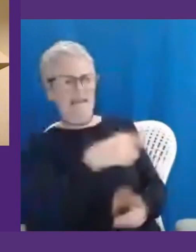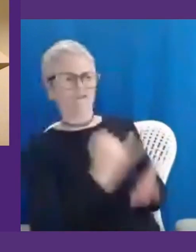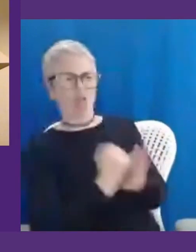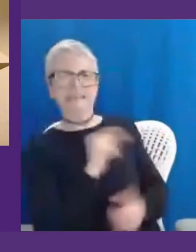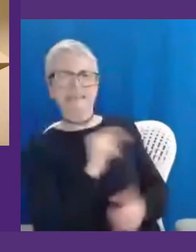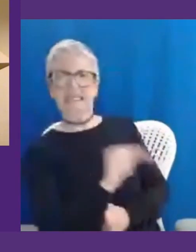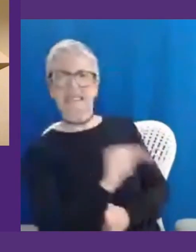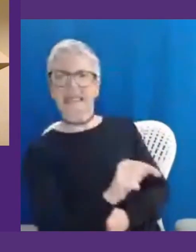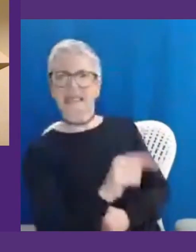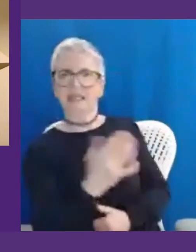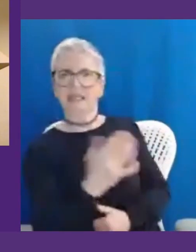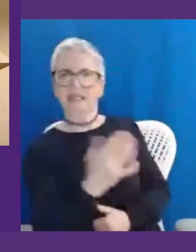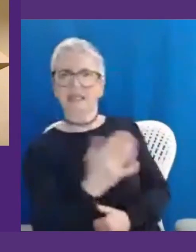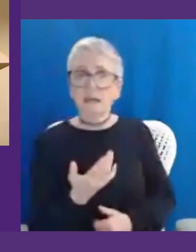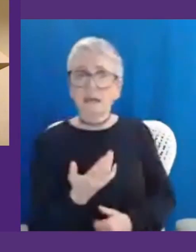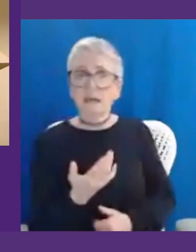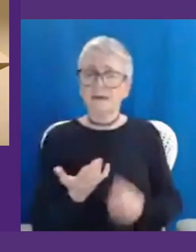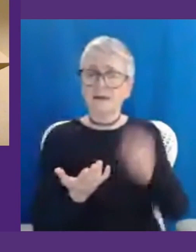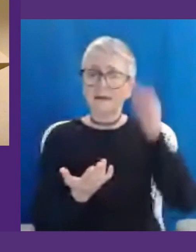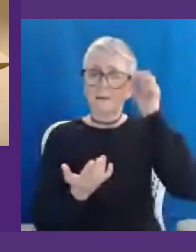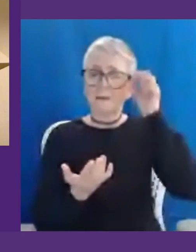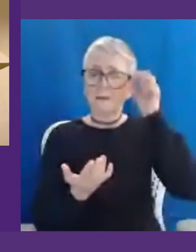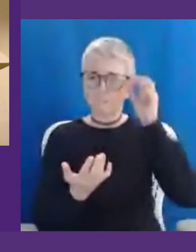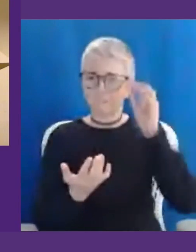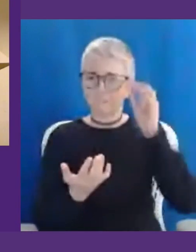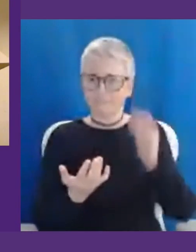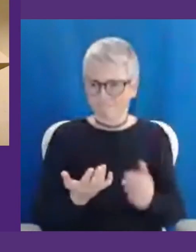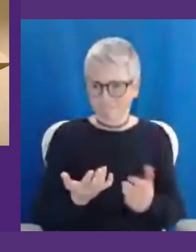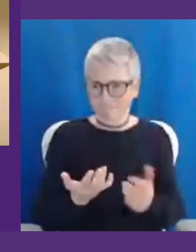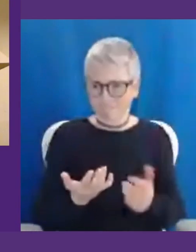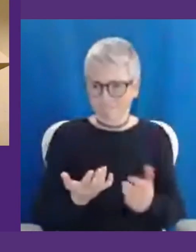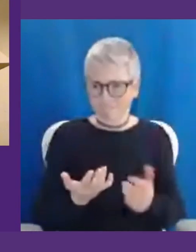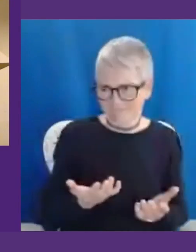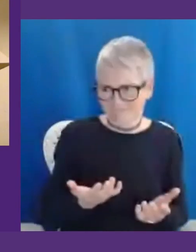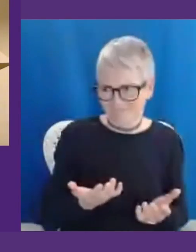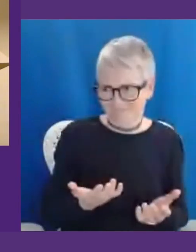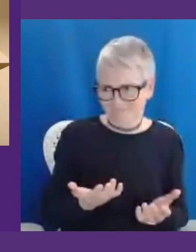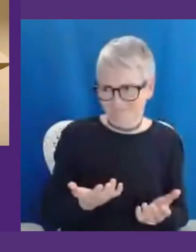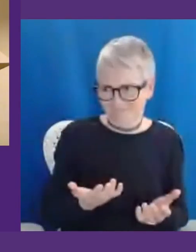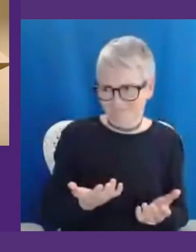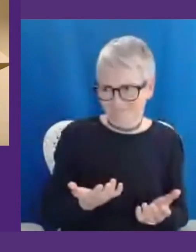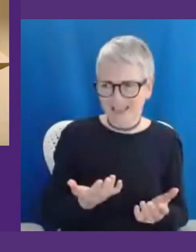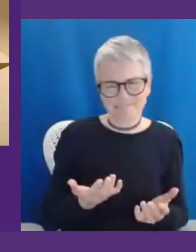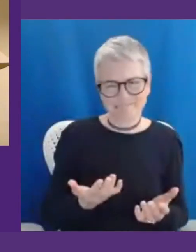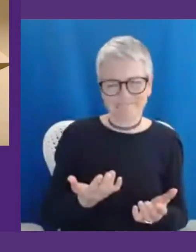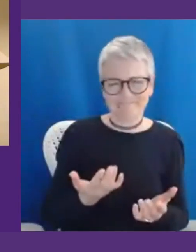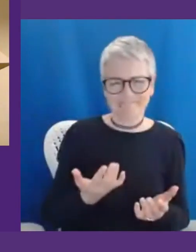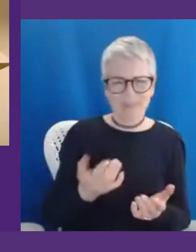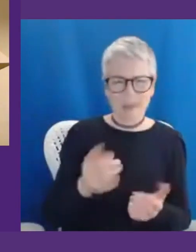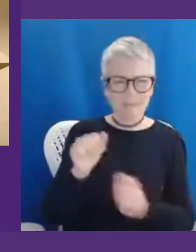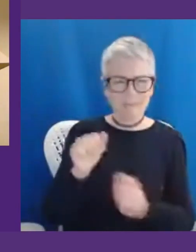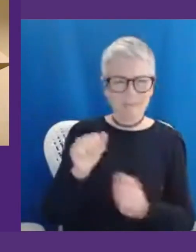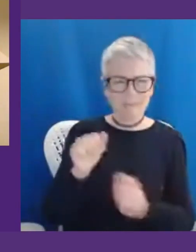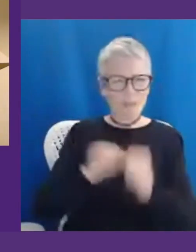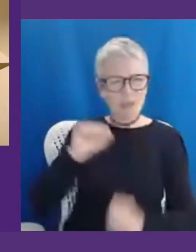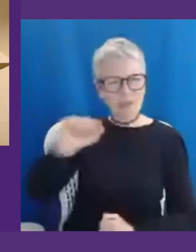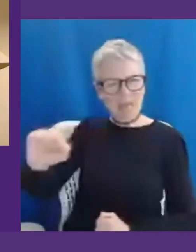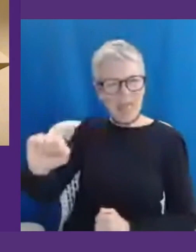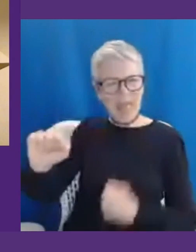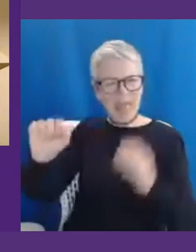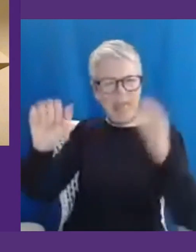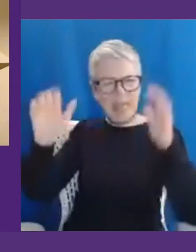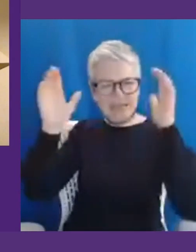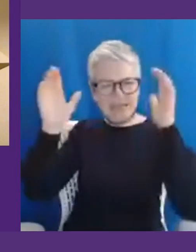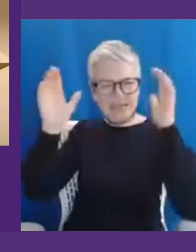course, that's a very narrow way of looking at a human being. And